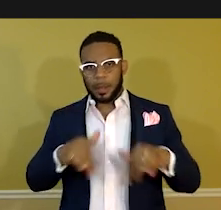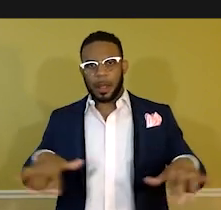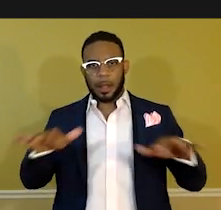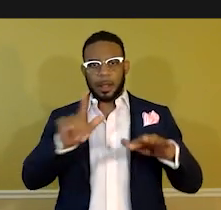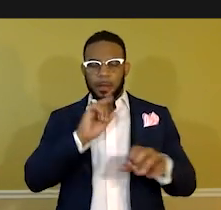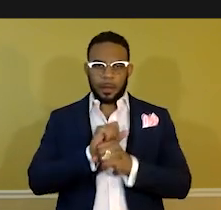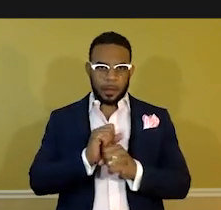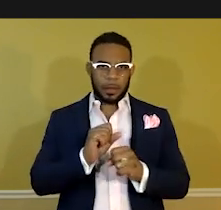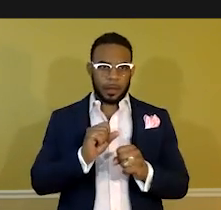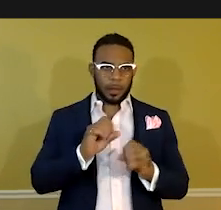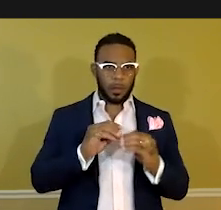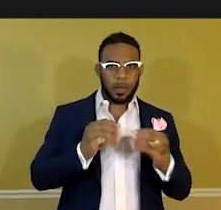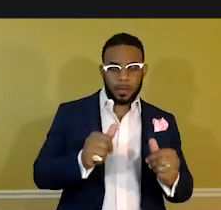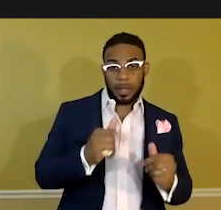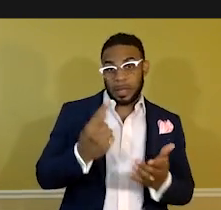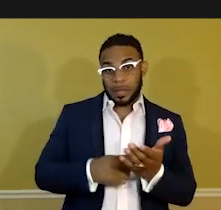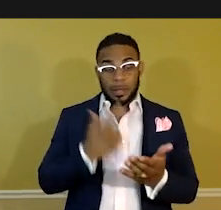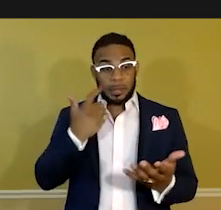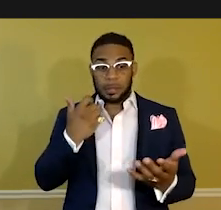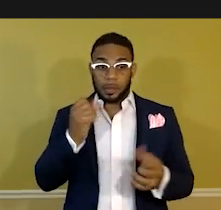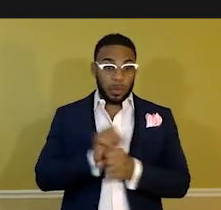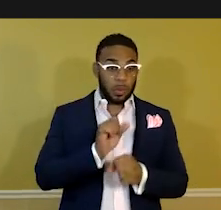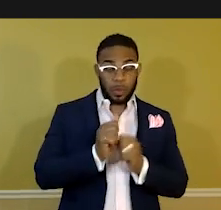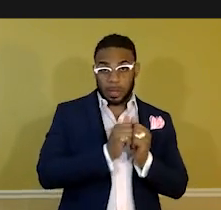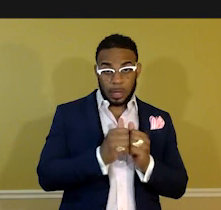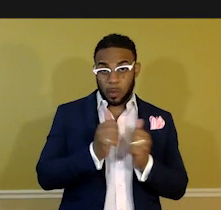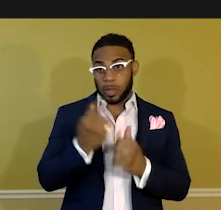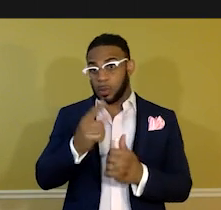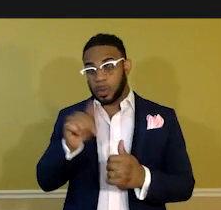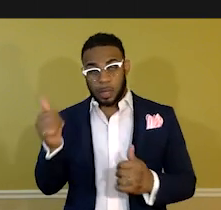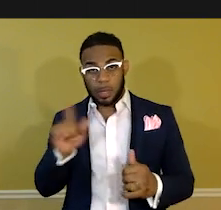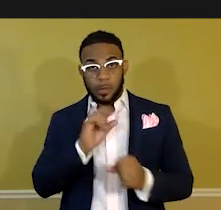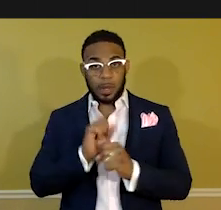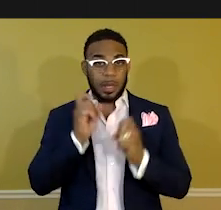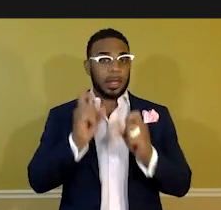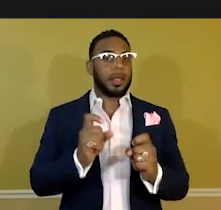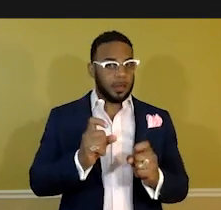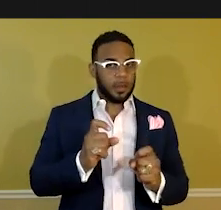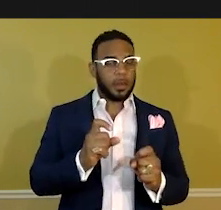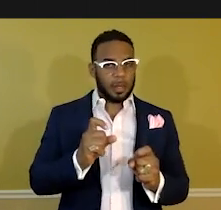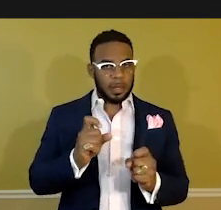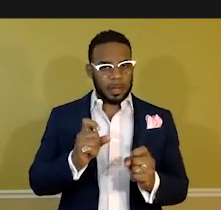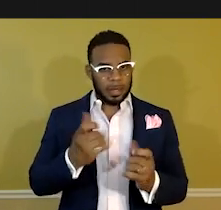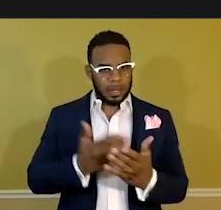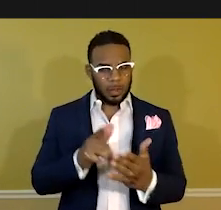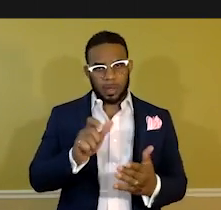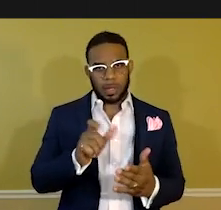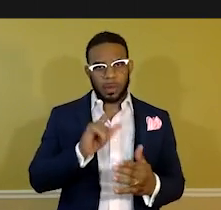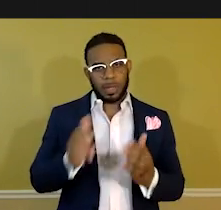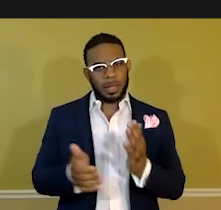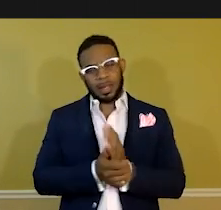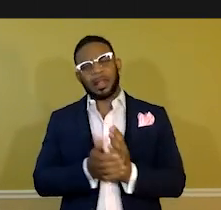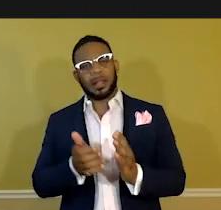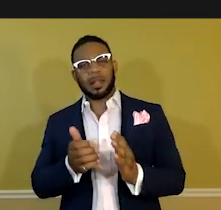that are in your position and sometimes just working together with someone else can really give you the boost that you need and you guys can attack